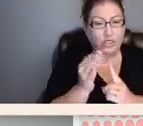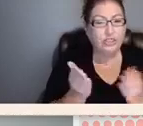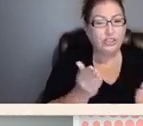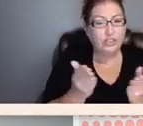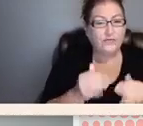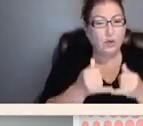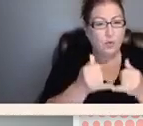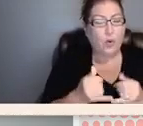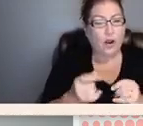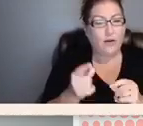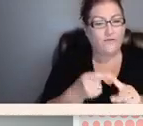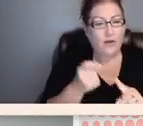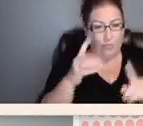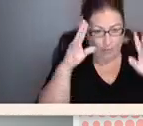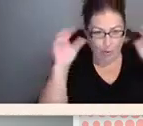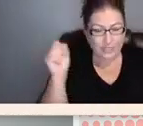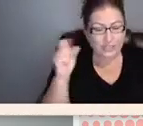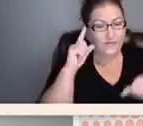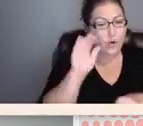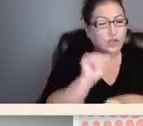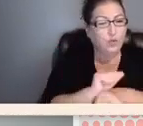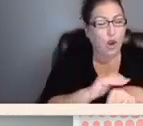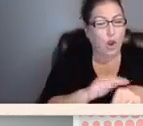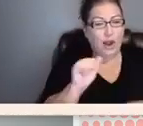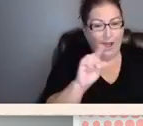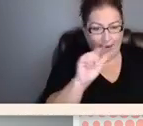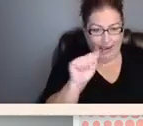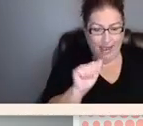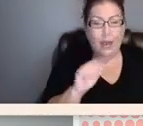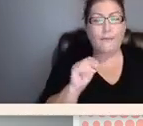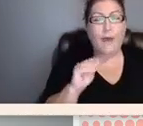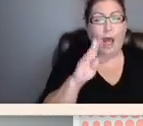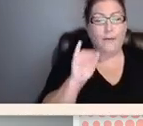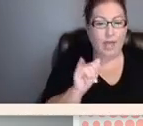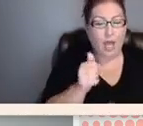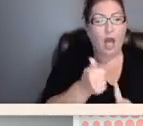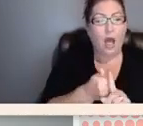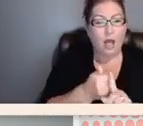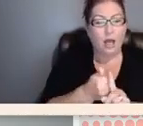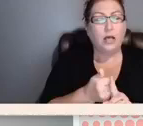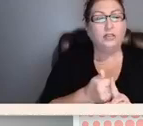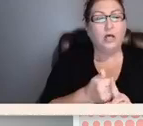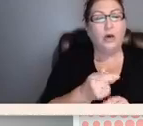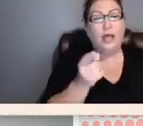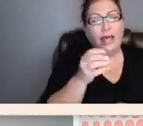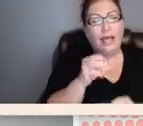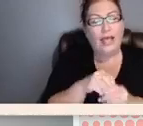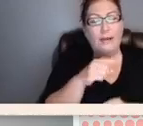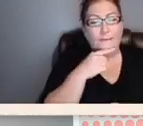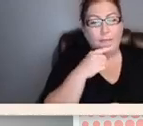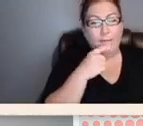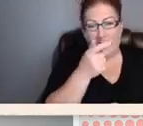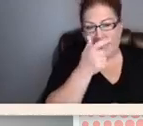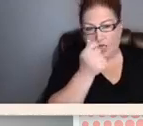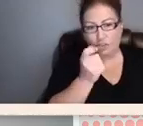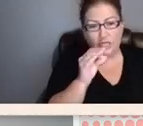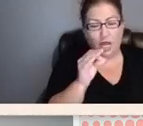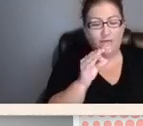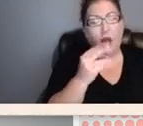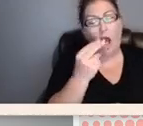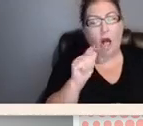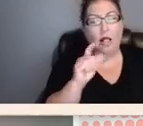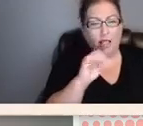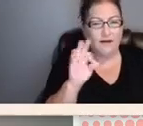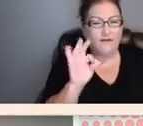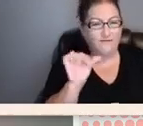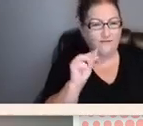his work on the ADA. Bobby has been also inducted into the Public Interest Hall of Fame. Bobby, welcome and